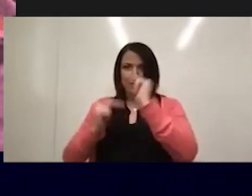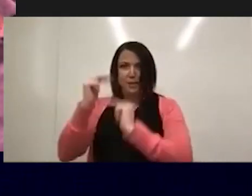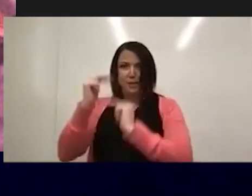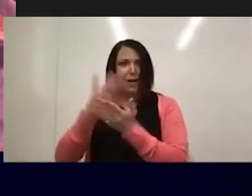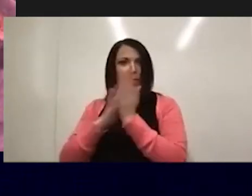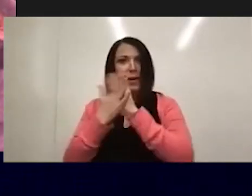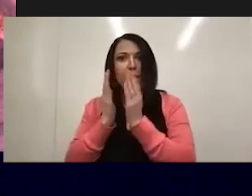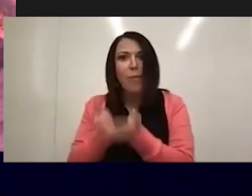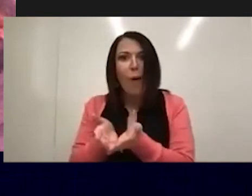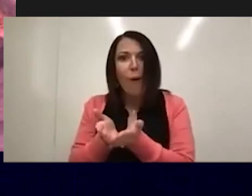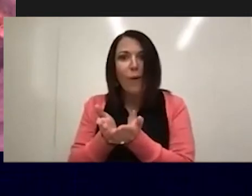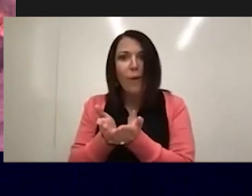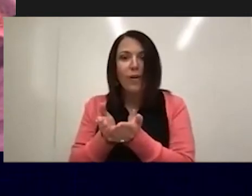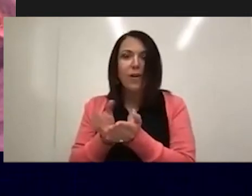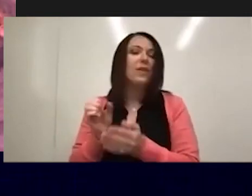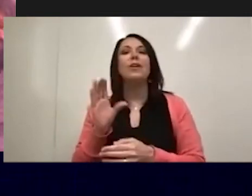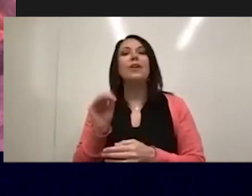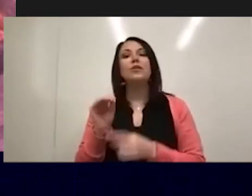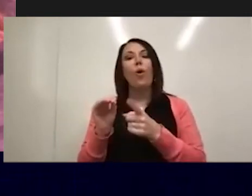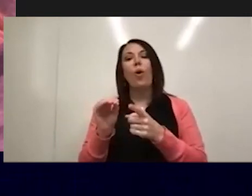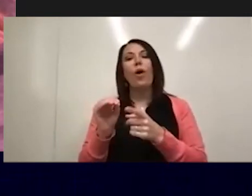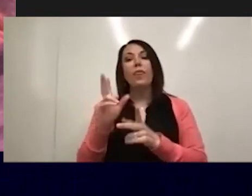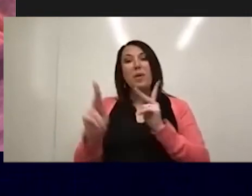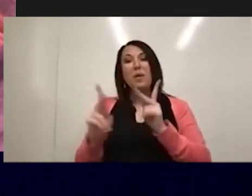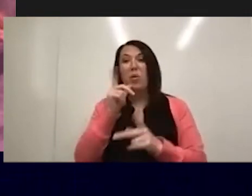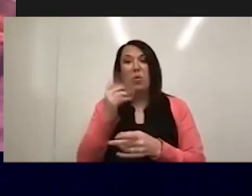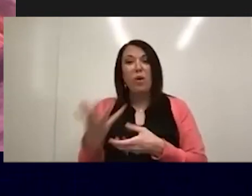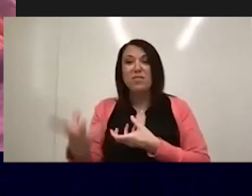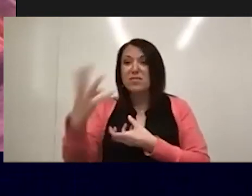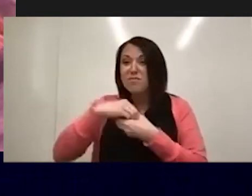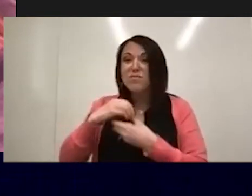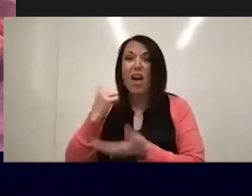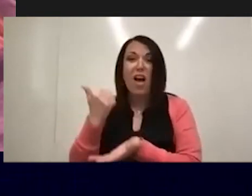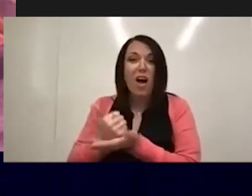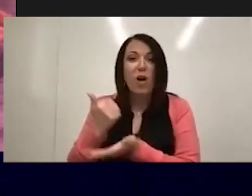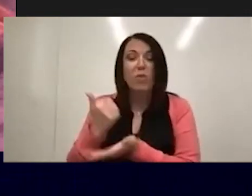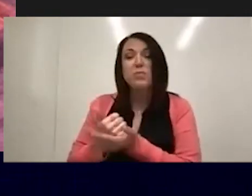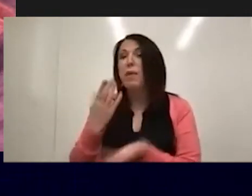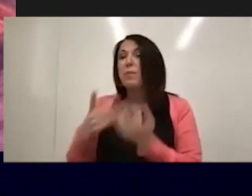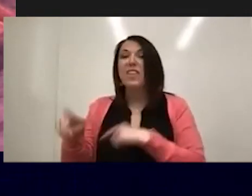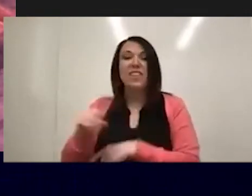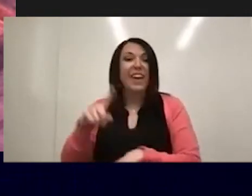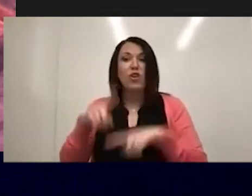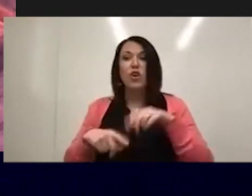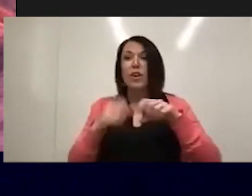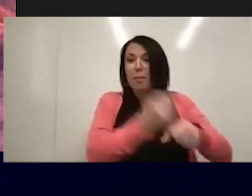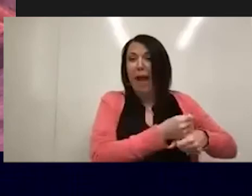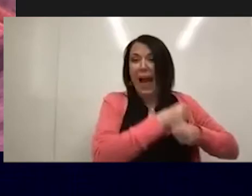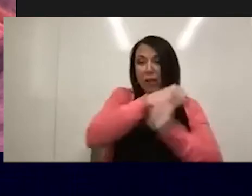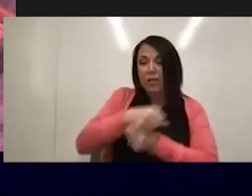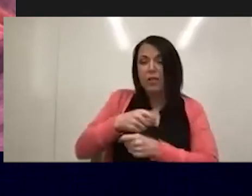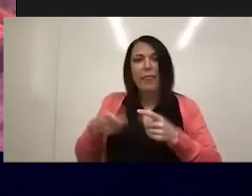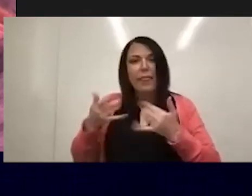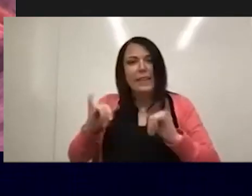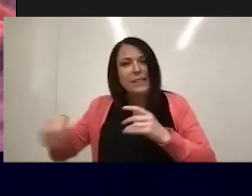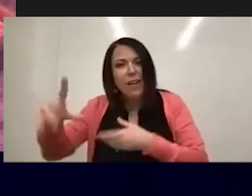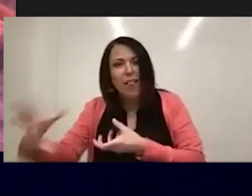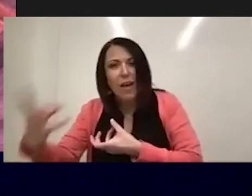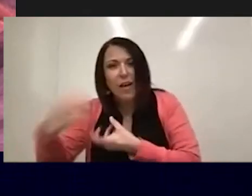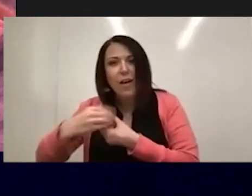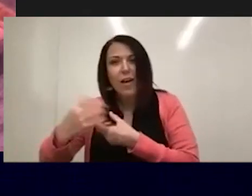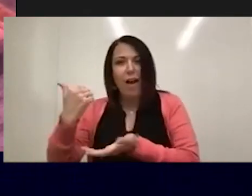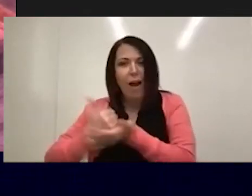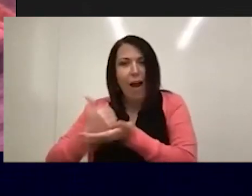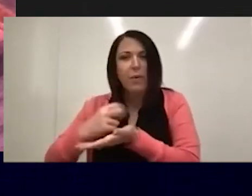like Ollie and the ones that have really helped on that boat that haven't been able to paddle with us, I want them to feel a sense of accomplishment from